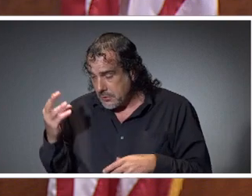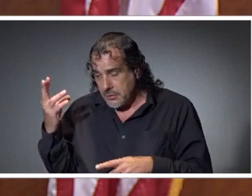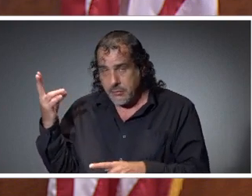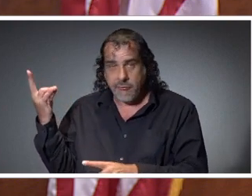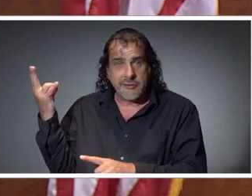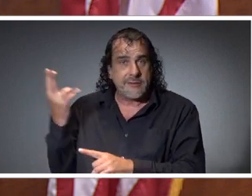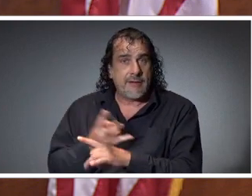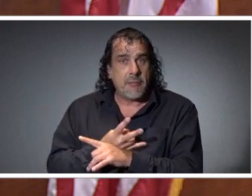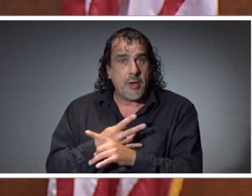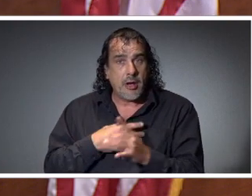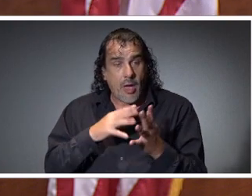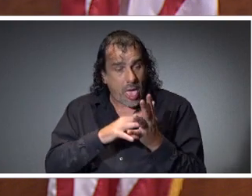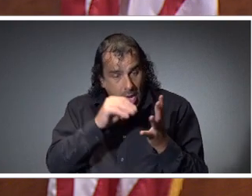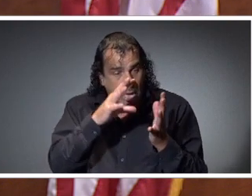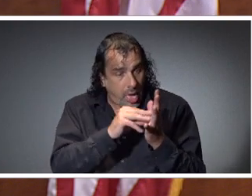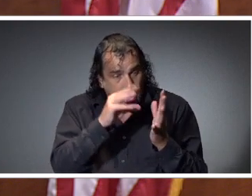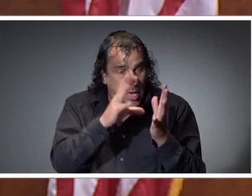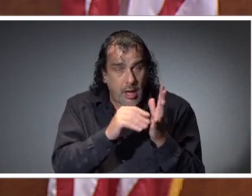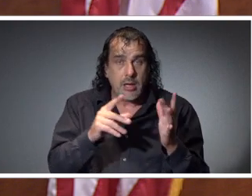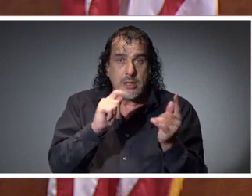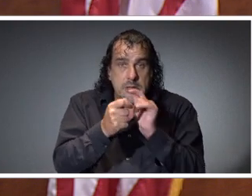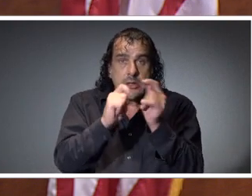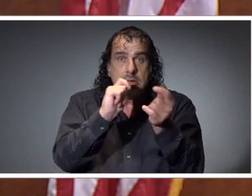6 or 7 months is,